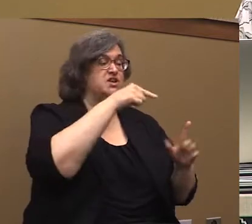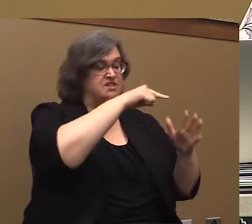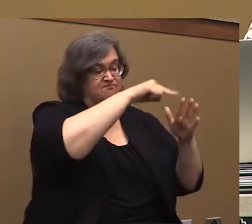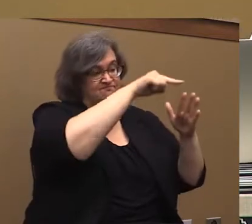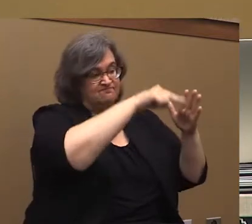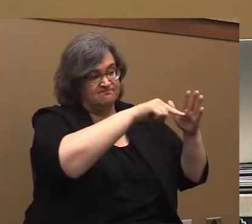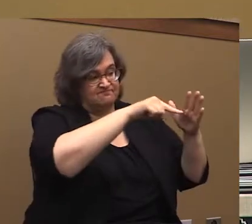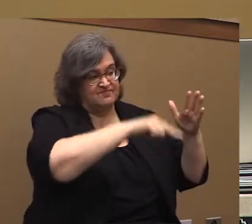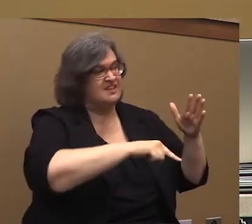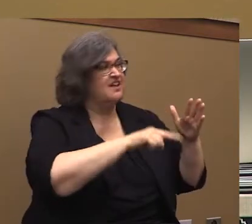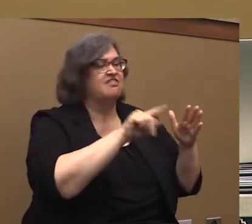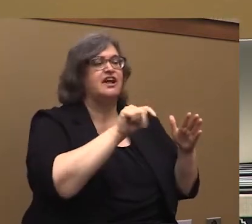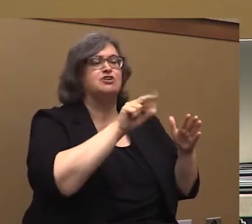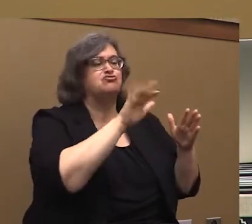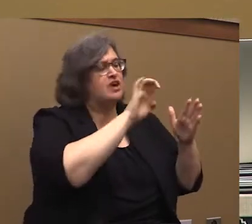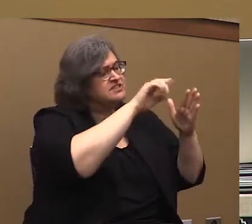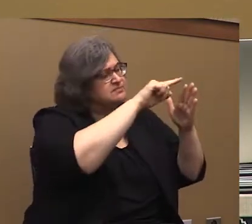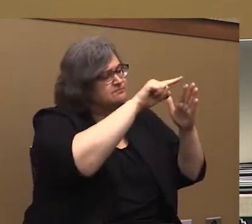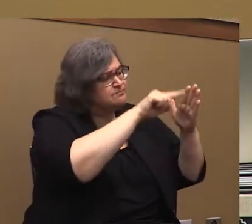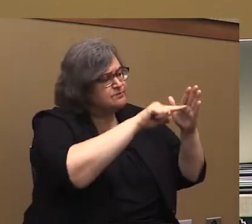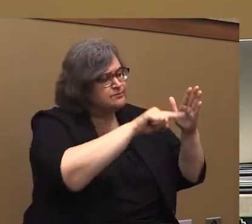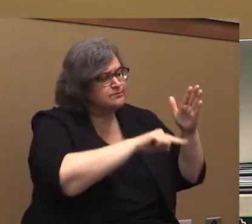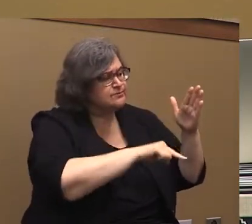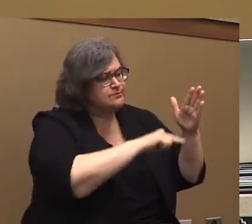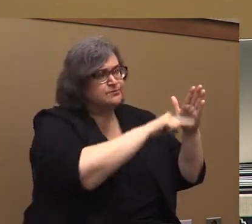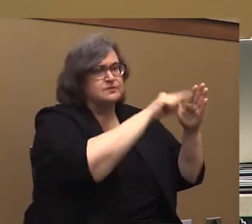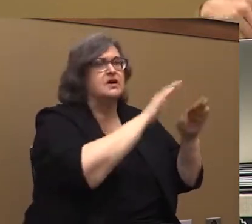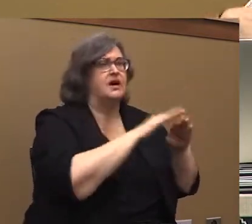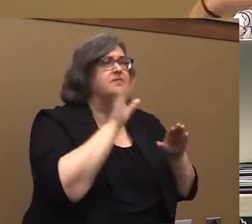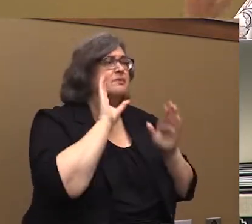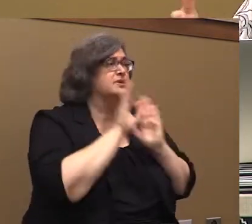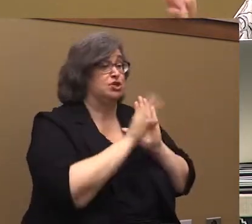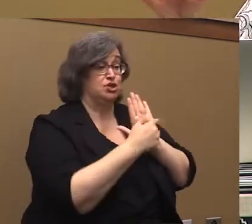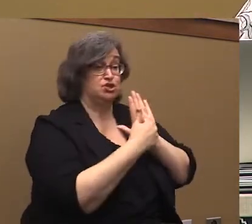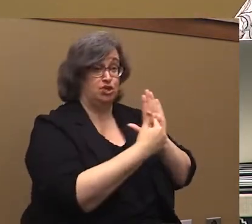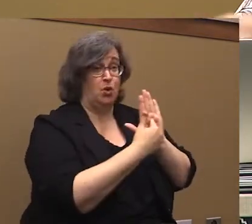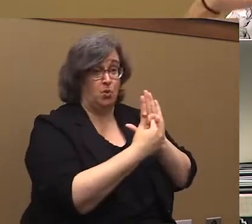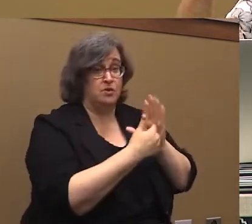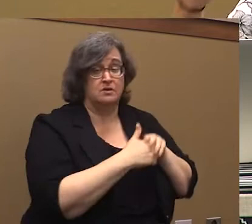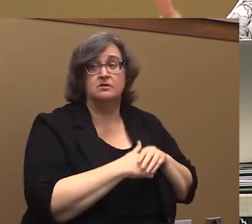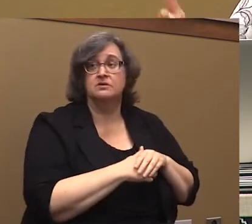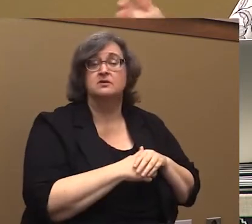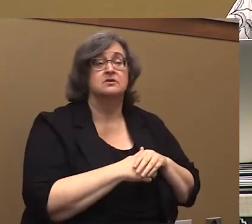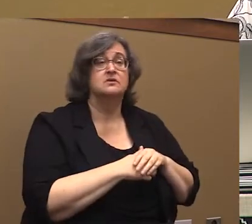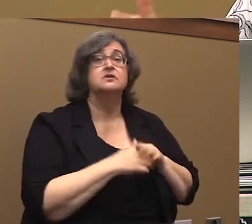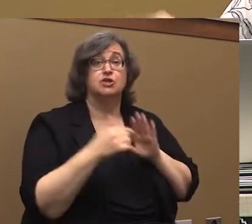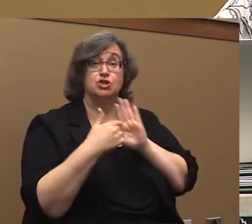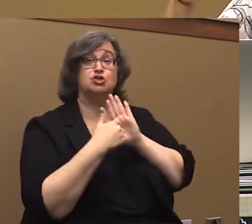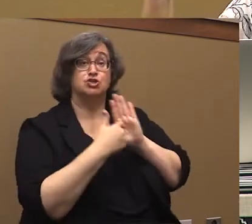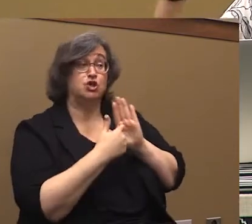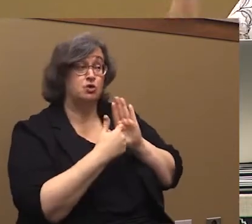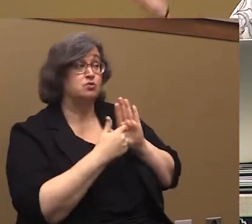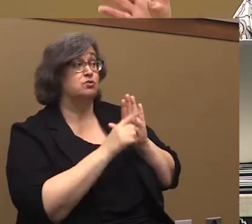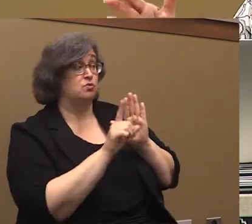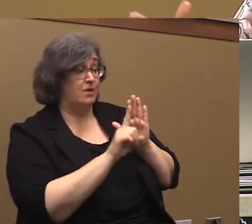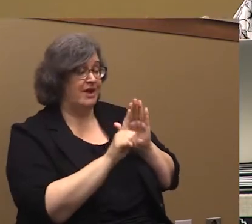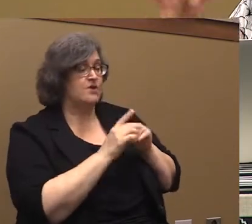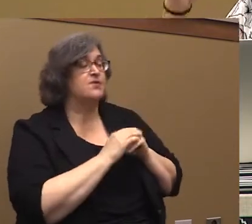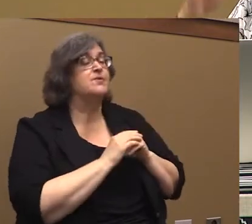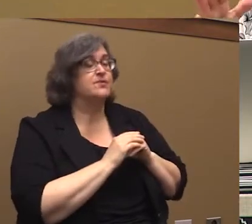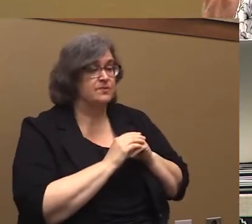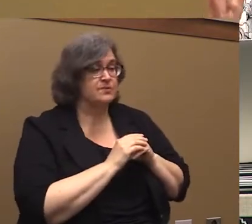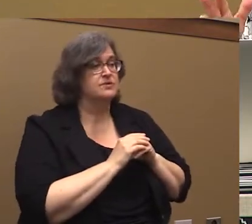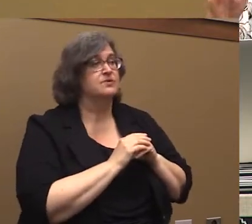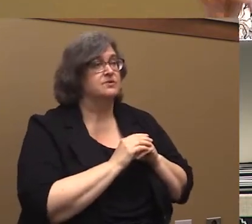pointed it out or tried to almost trace it on the picture. Okay, so you showed it, you like modeled where it